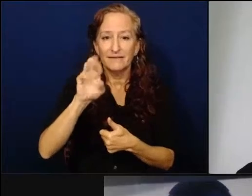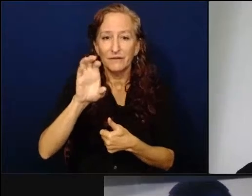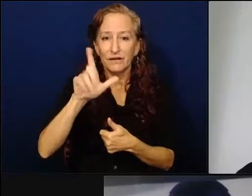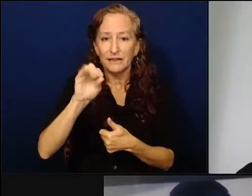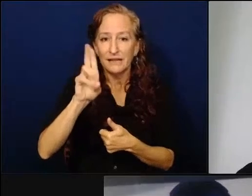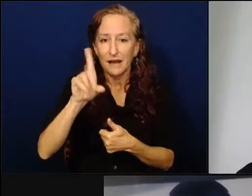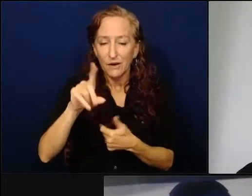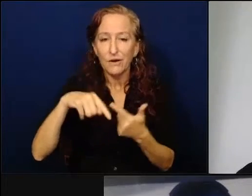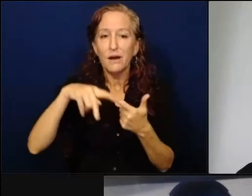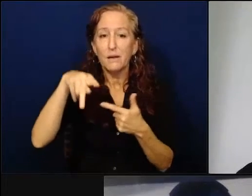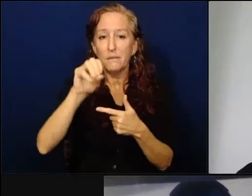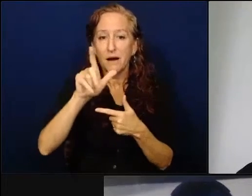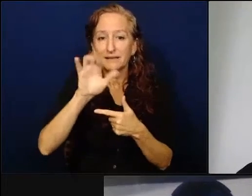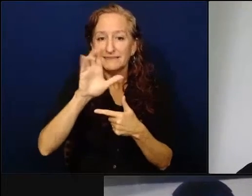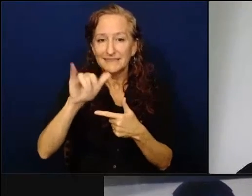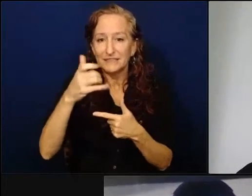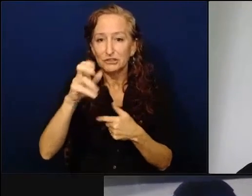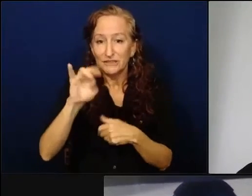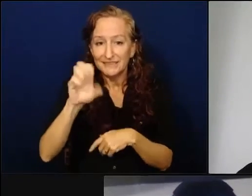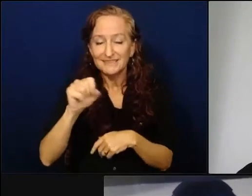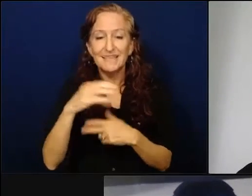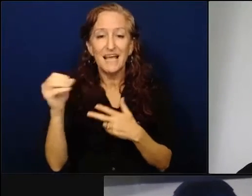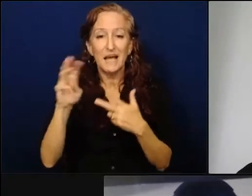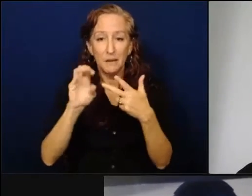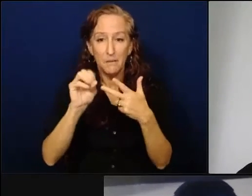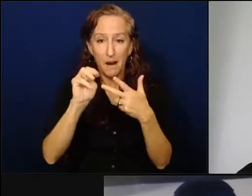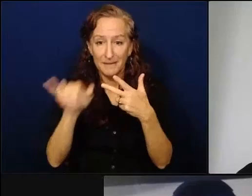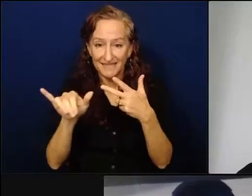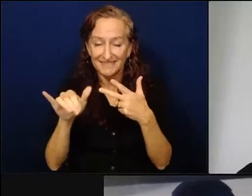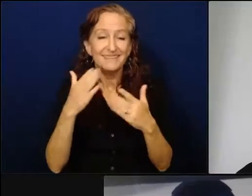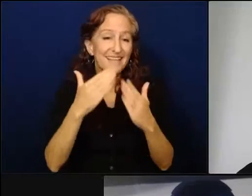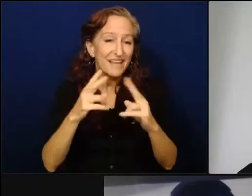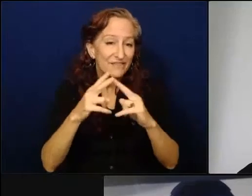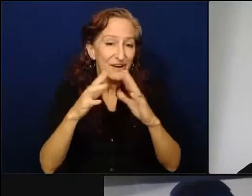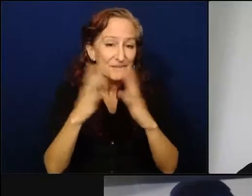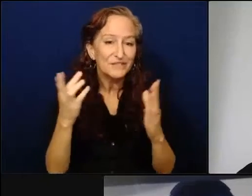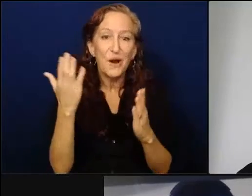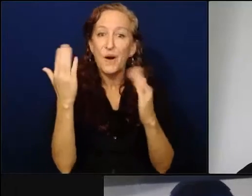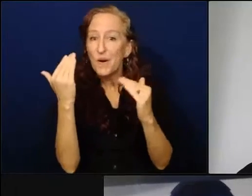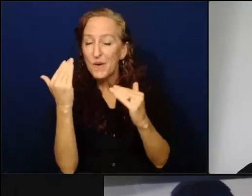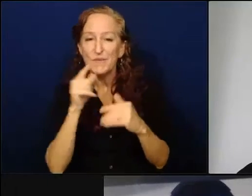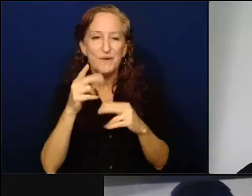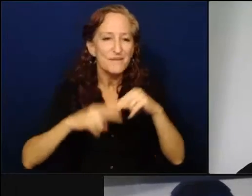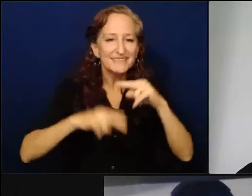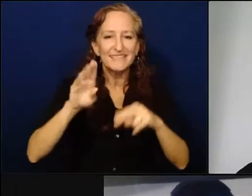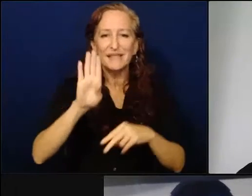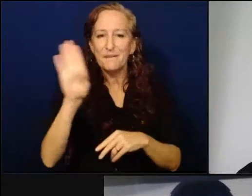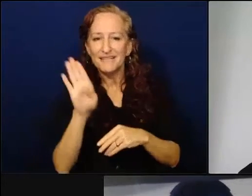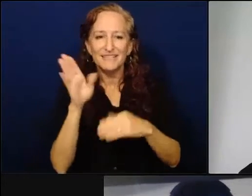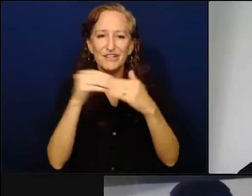you so much. And I hope each of you continue on and are building the next billion-dollar brand. And I'm just honored to have spent this time with